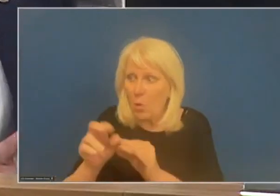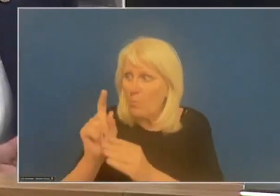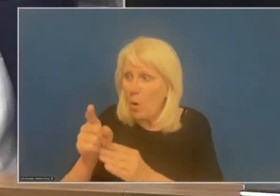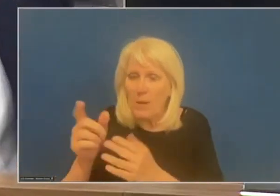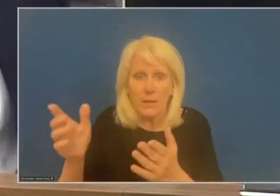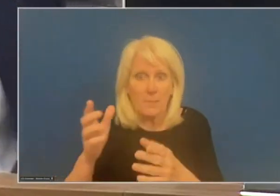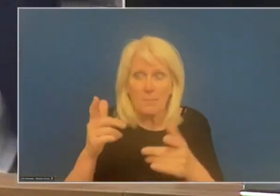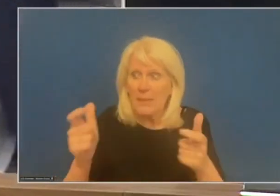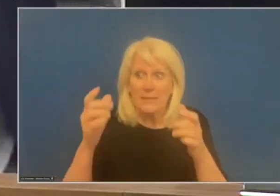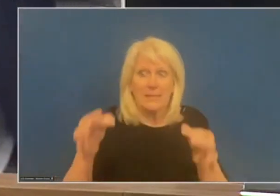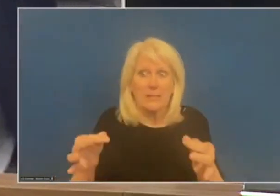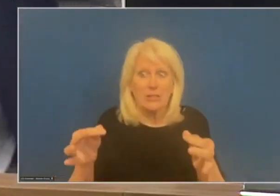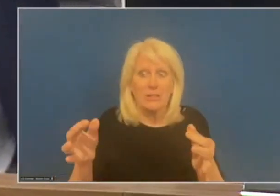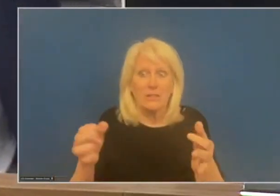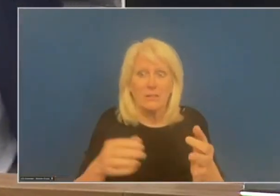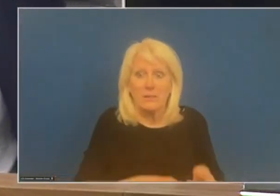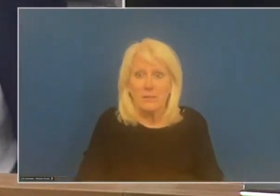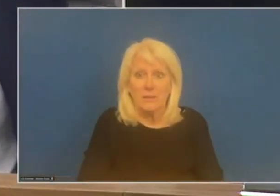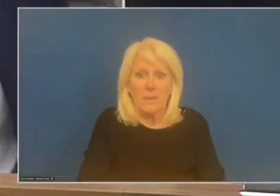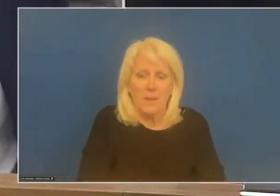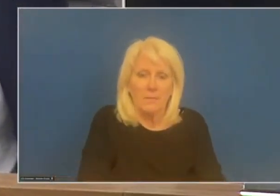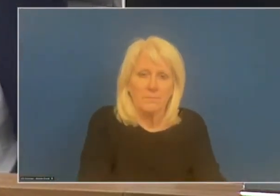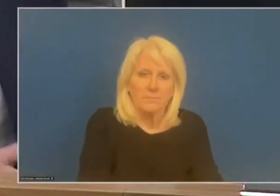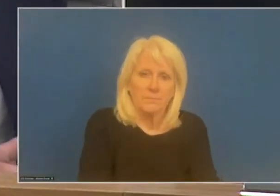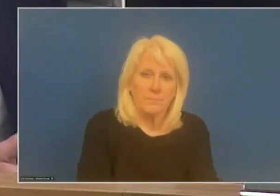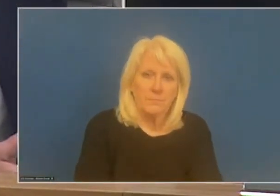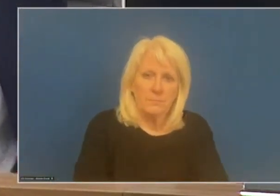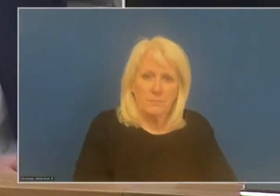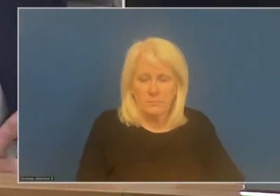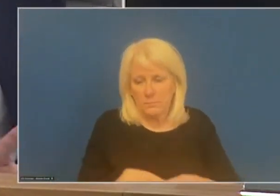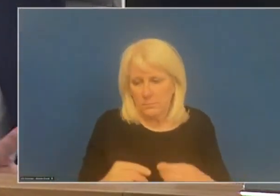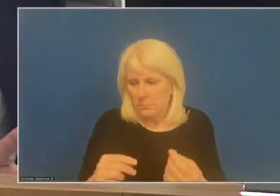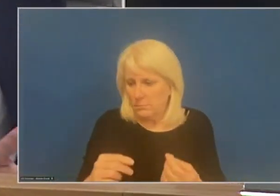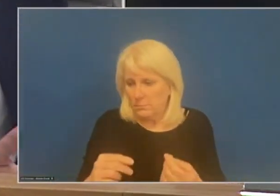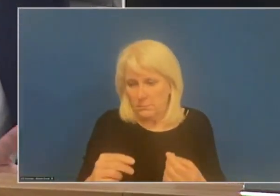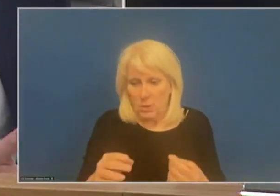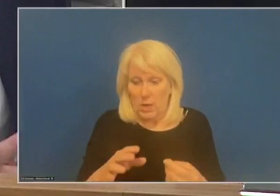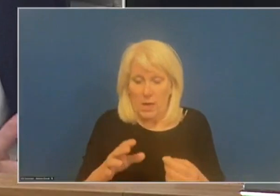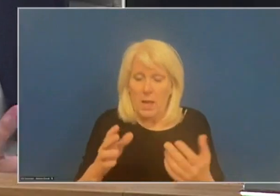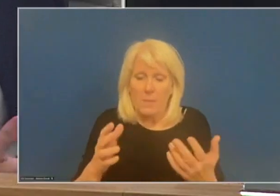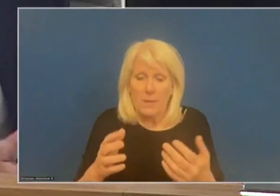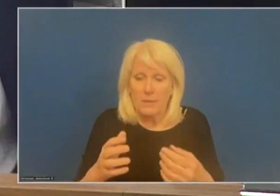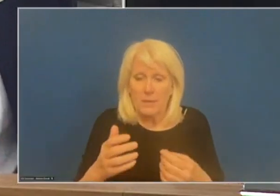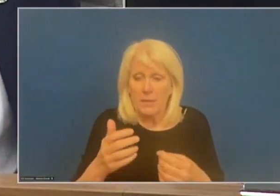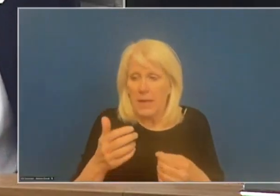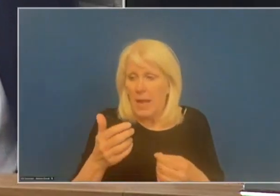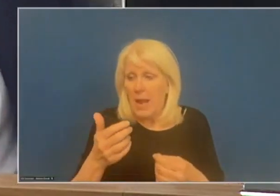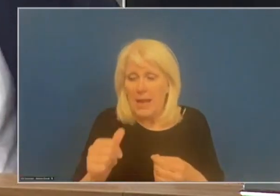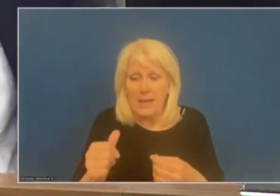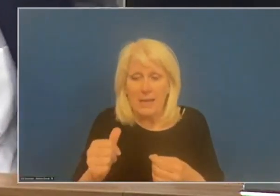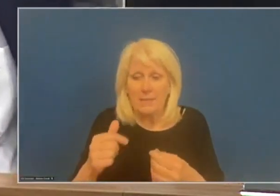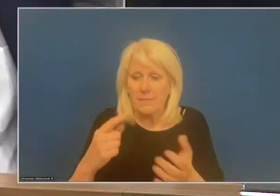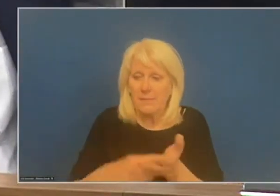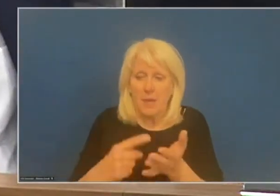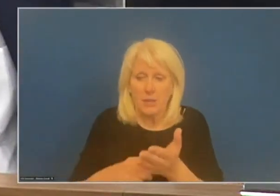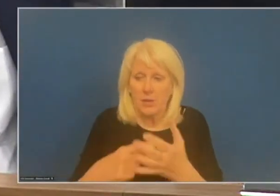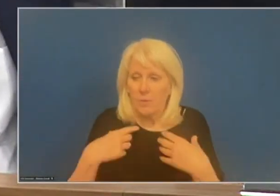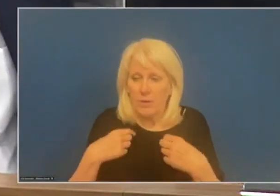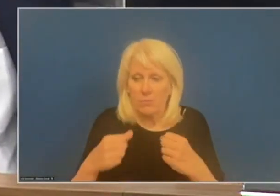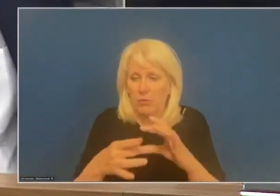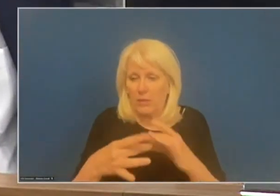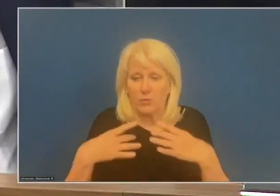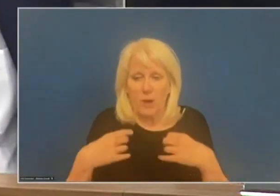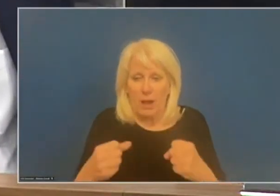decision. And I think that whether we're talking about abortion or transitioning, that parents,